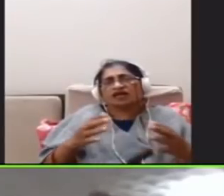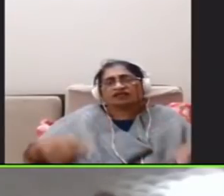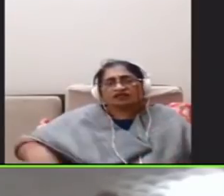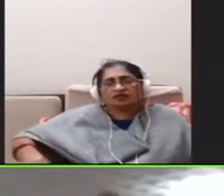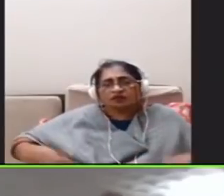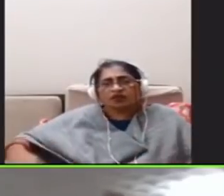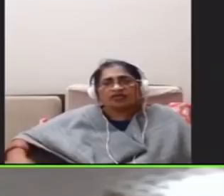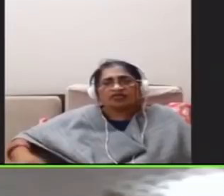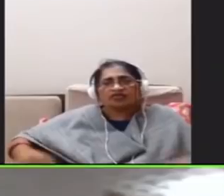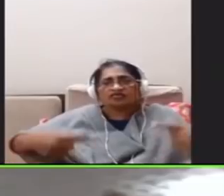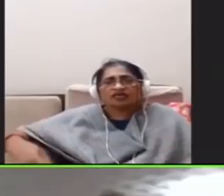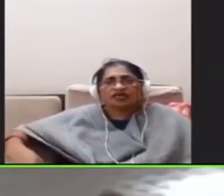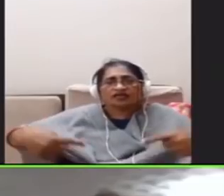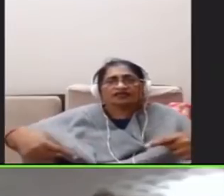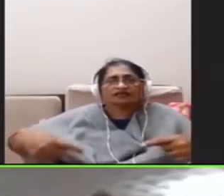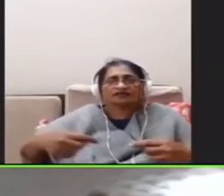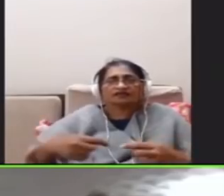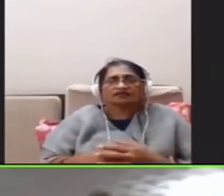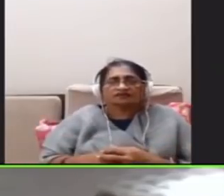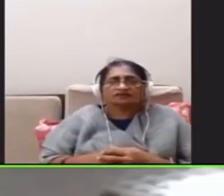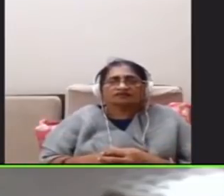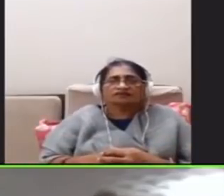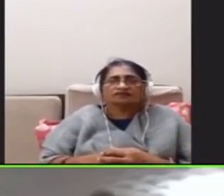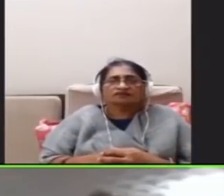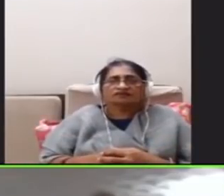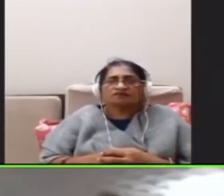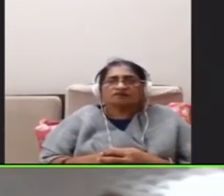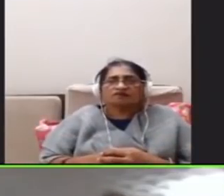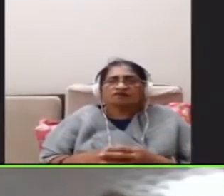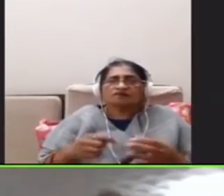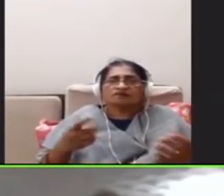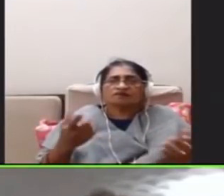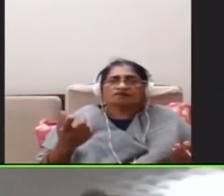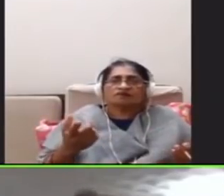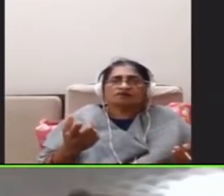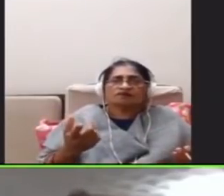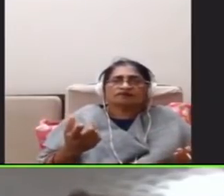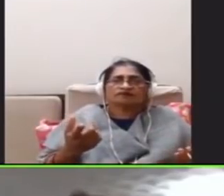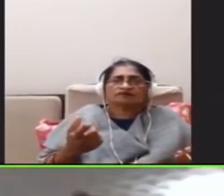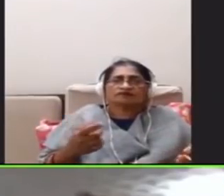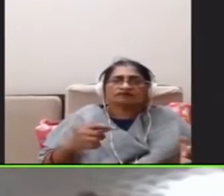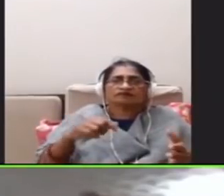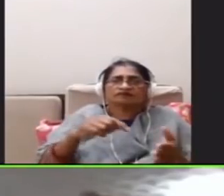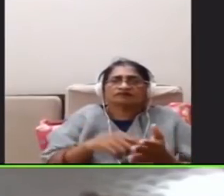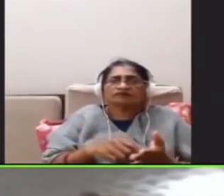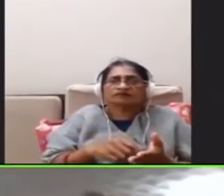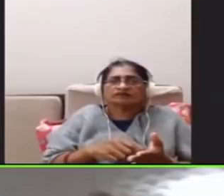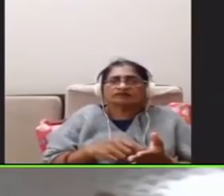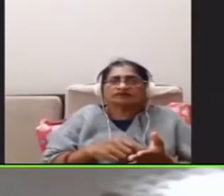blade, or in art, where you need, and you'll have to excuse my ignorance on this, whether you need,